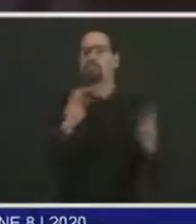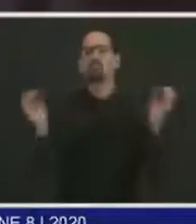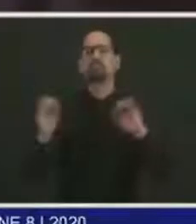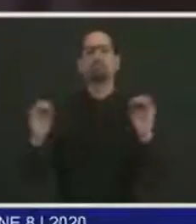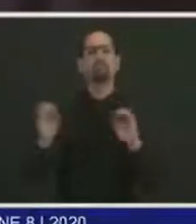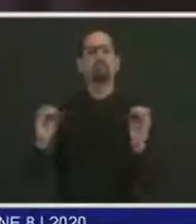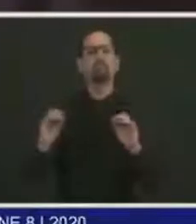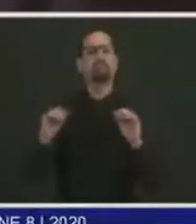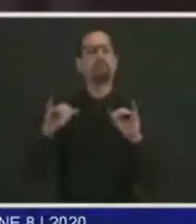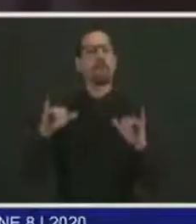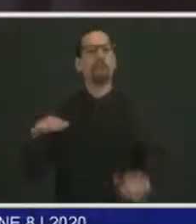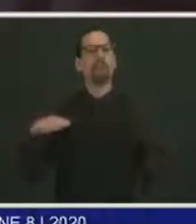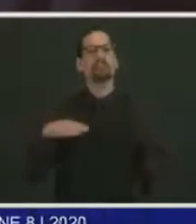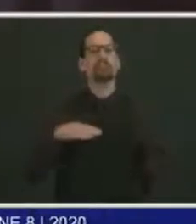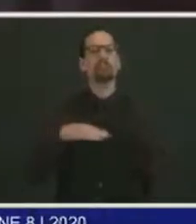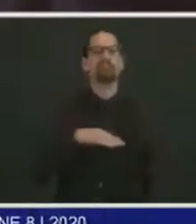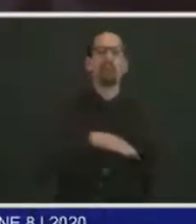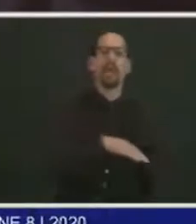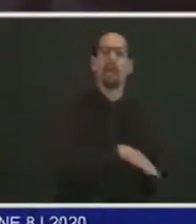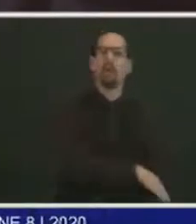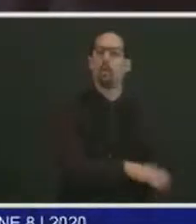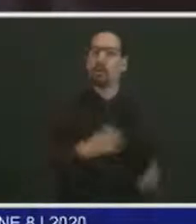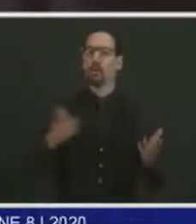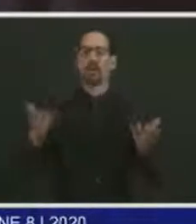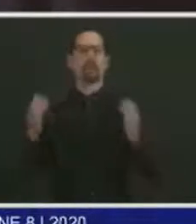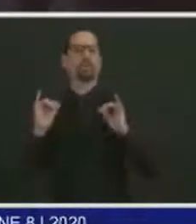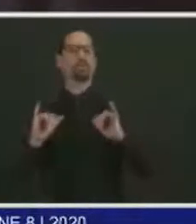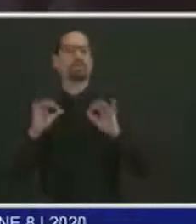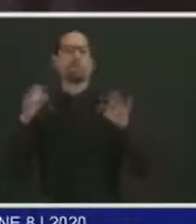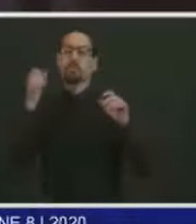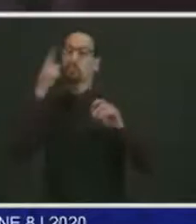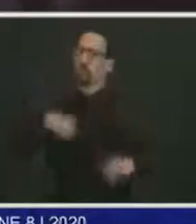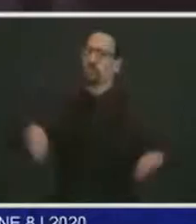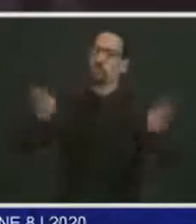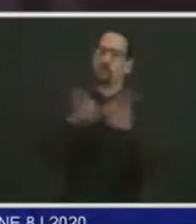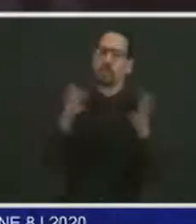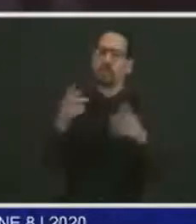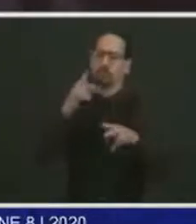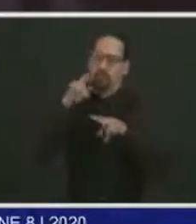thing we have to be constantly vigilant and constantly looking at the data, but